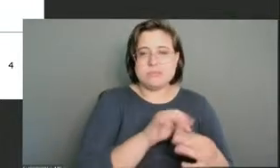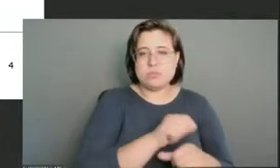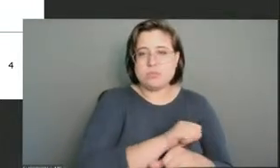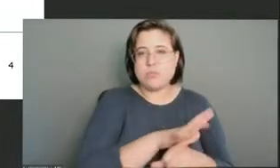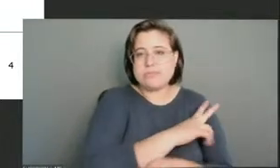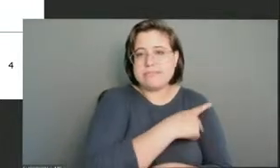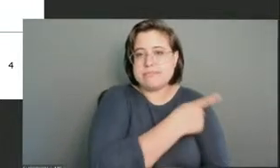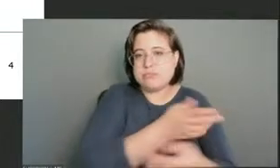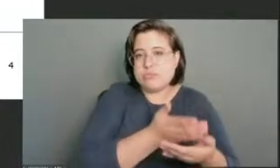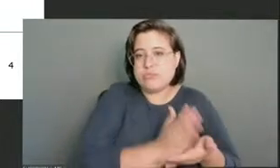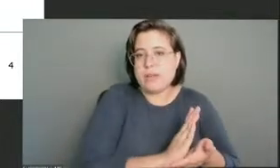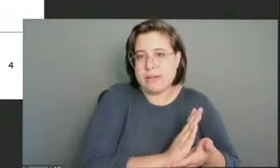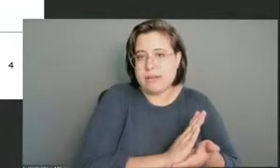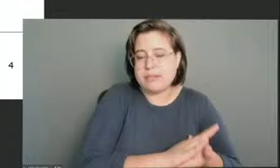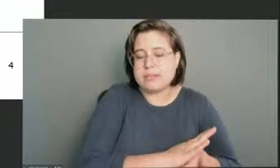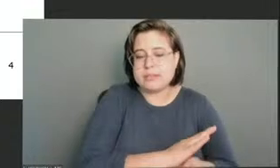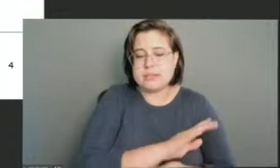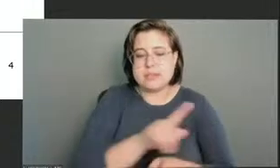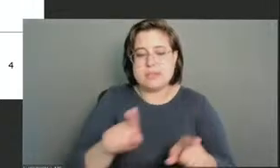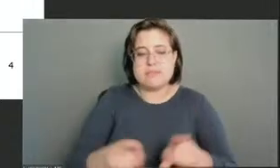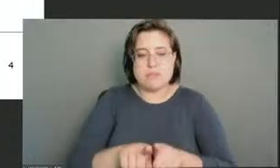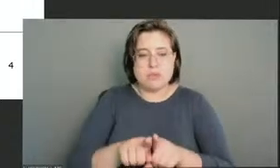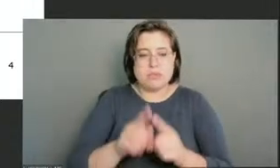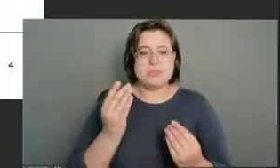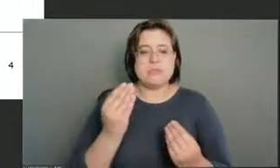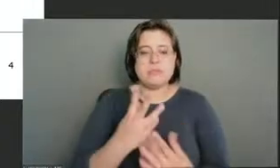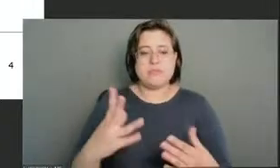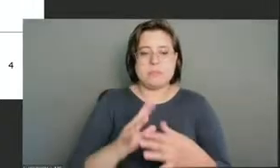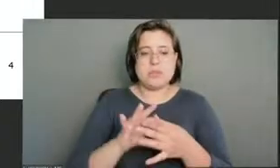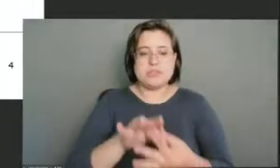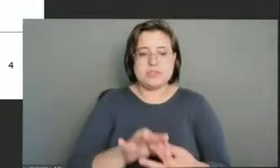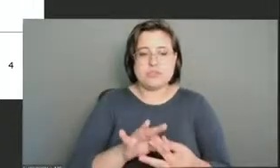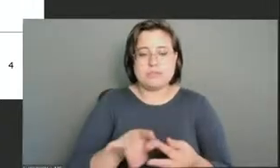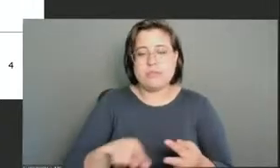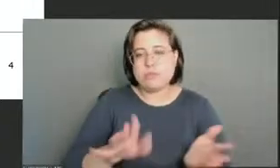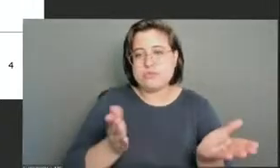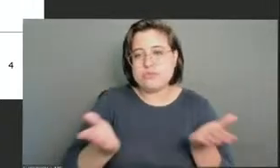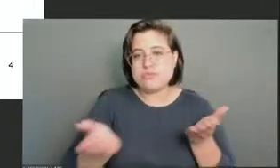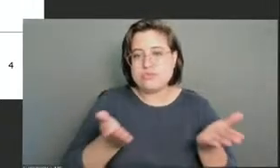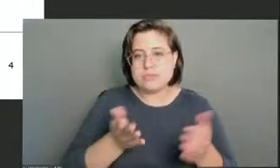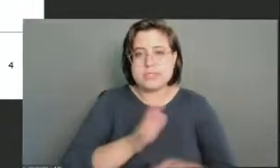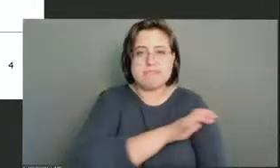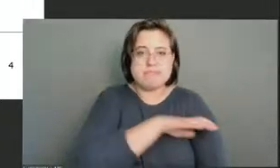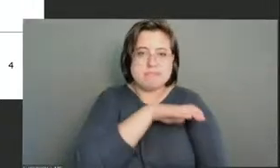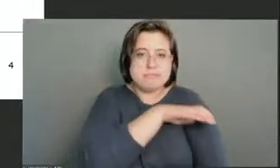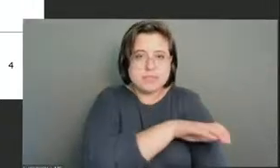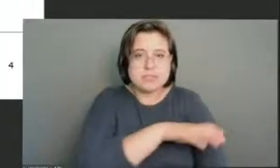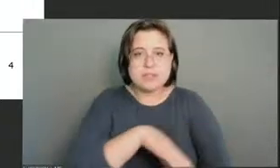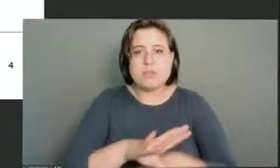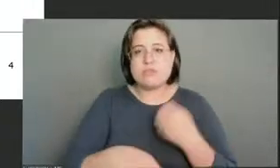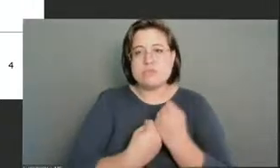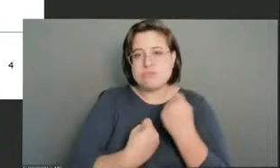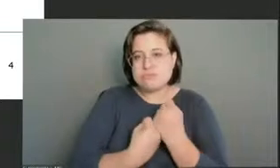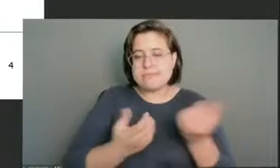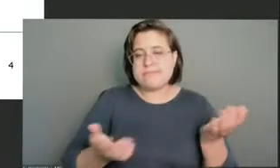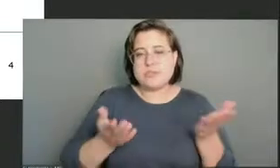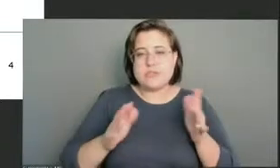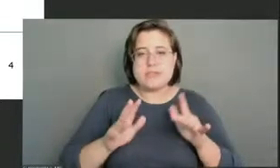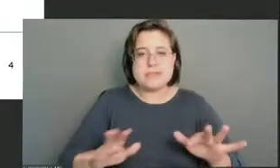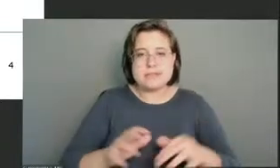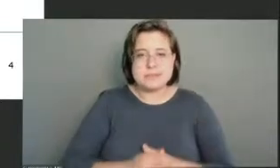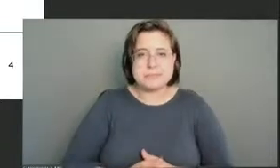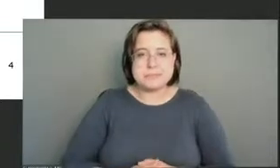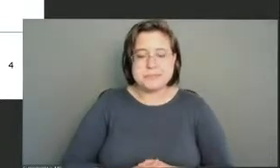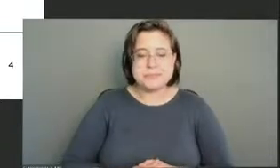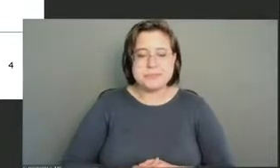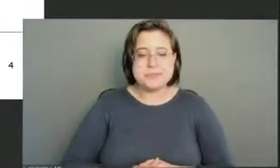also information on the supplies of these services and critical support services that they need.